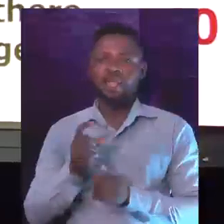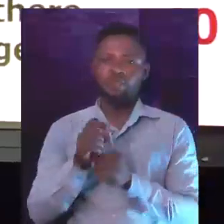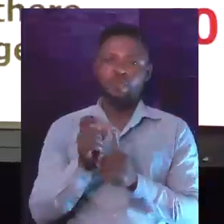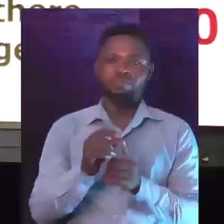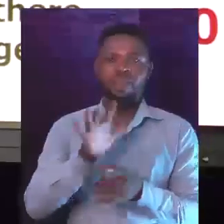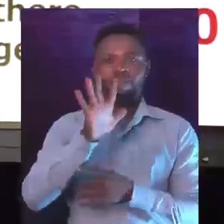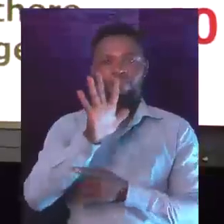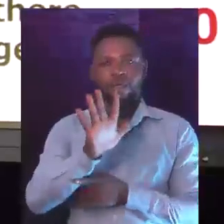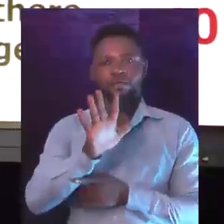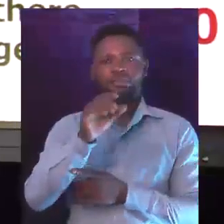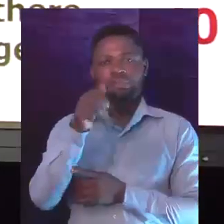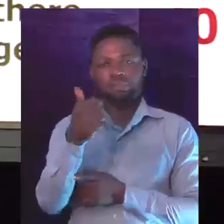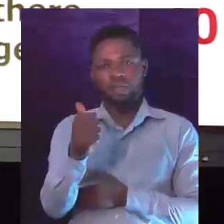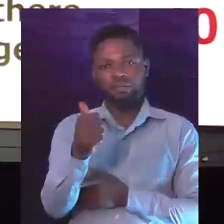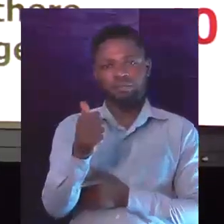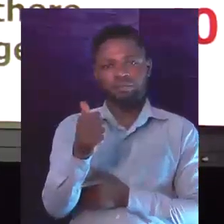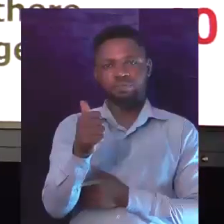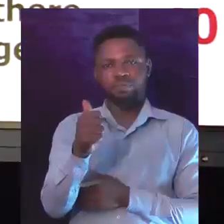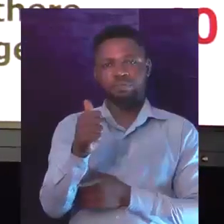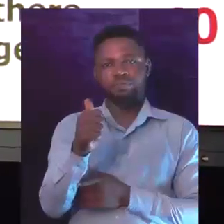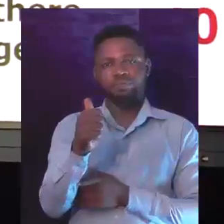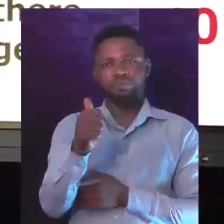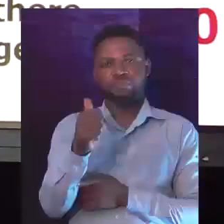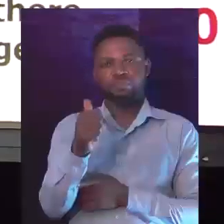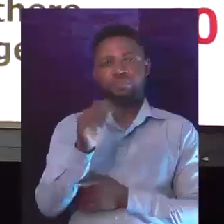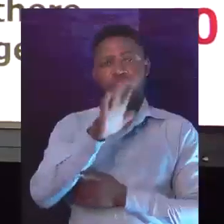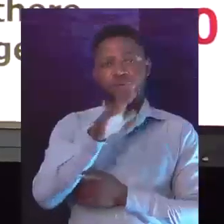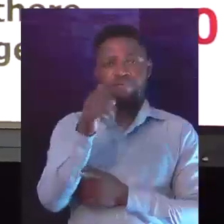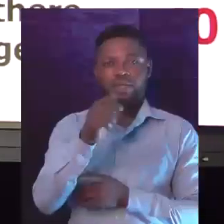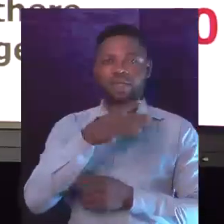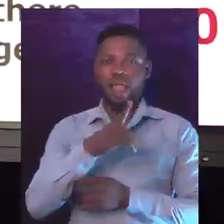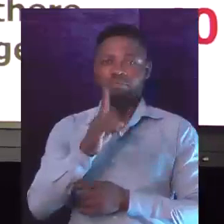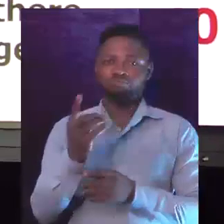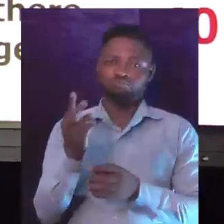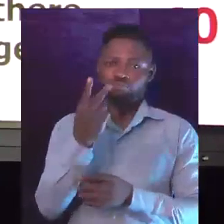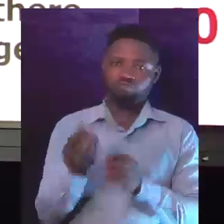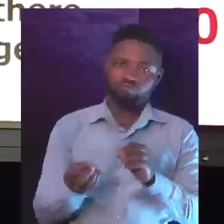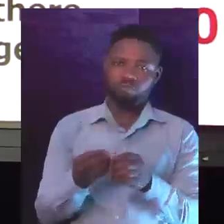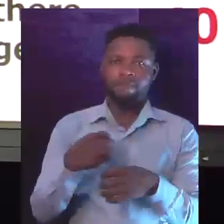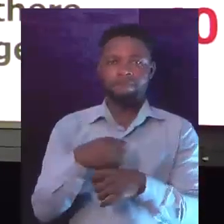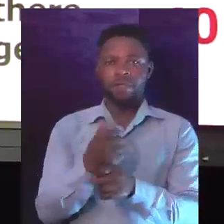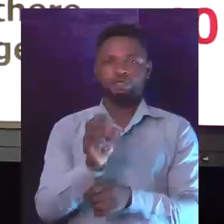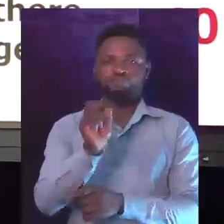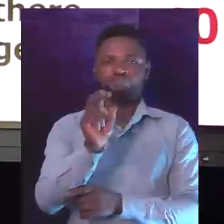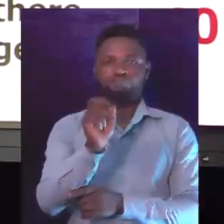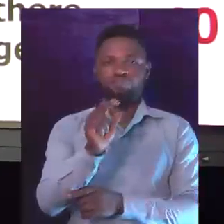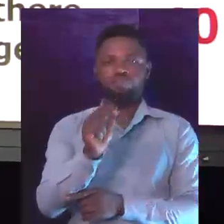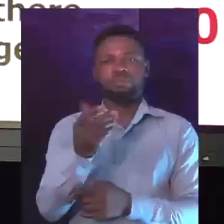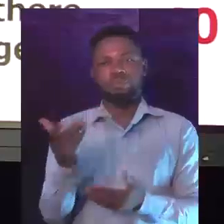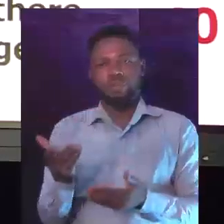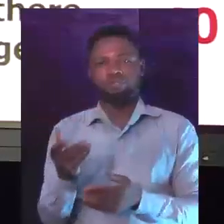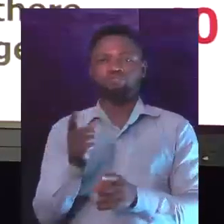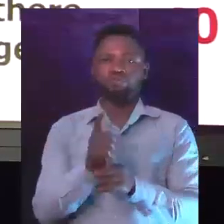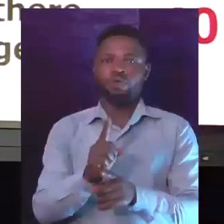pupils like rice? That's 5, 10. Don't forget we count in fives. 5, 10, and an extra 2, making